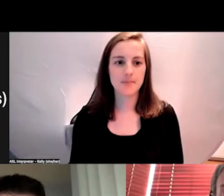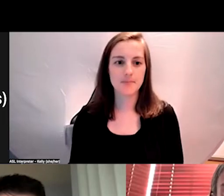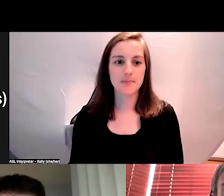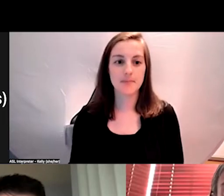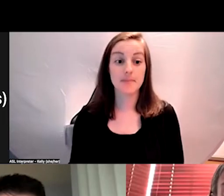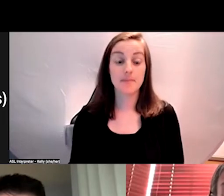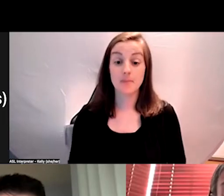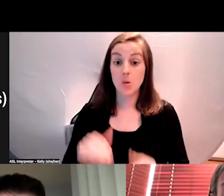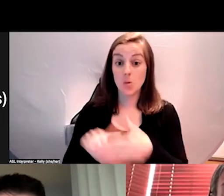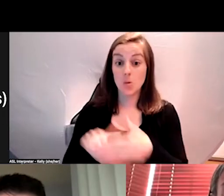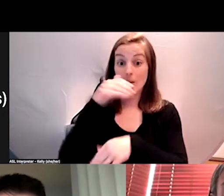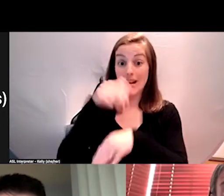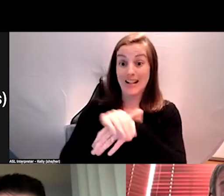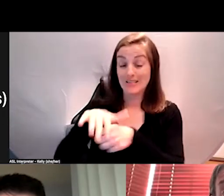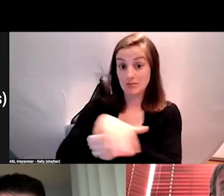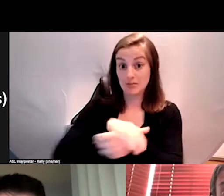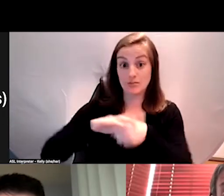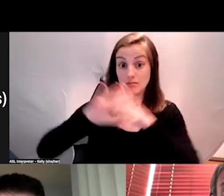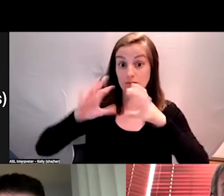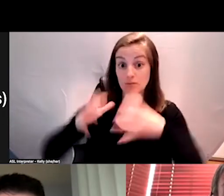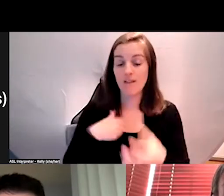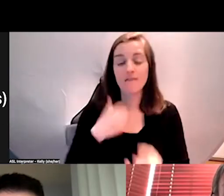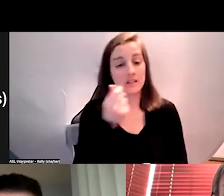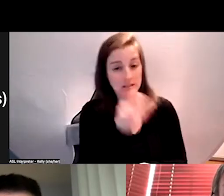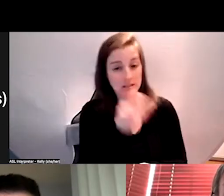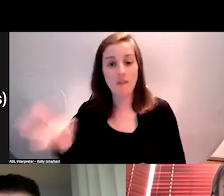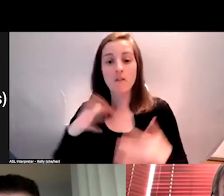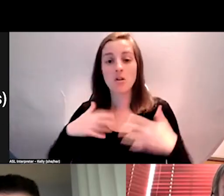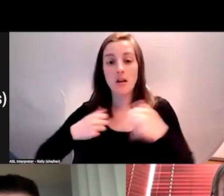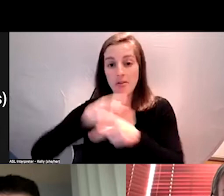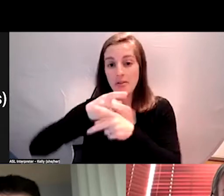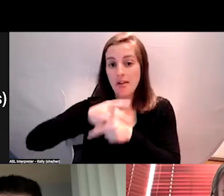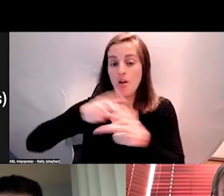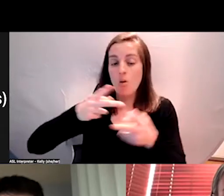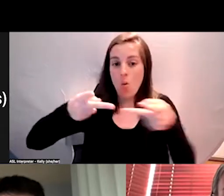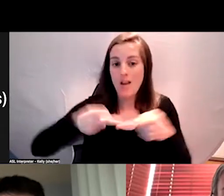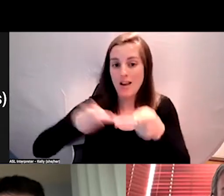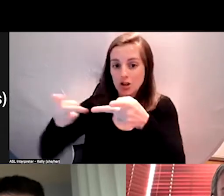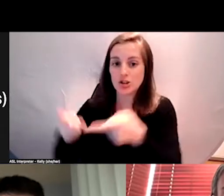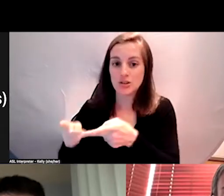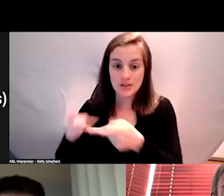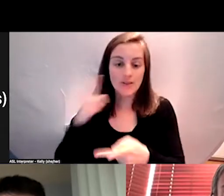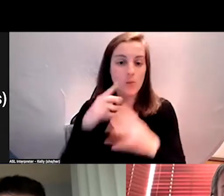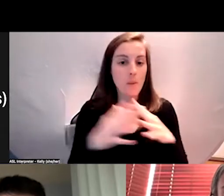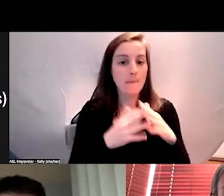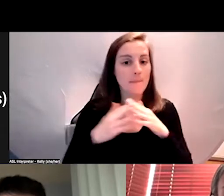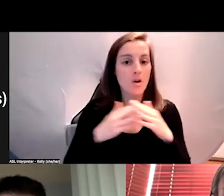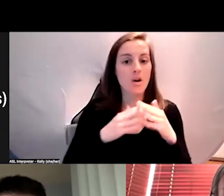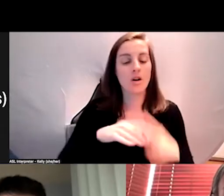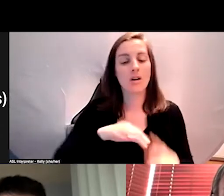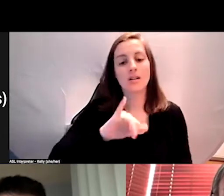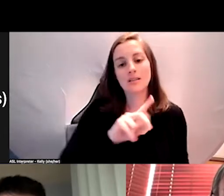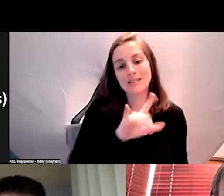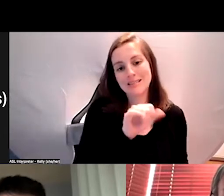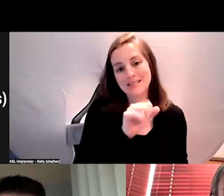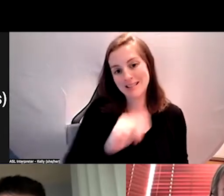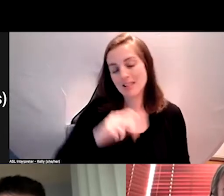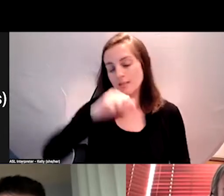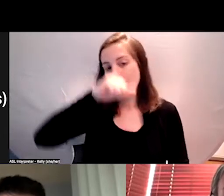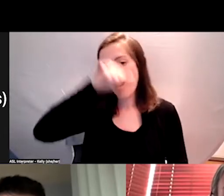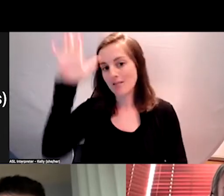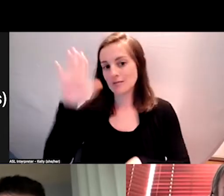region contains several healthcare sites for American Indians and Alaskan Native persons. Within Massachusetts